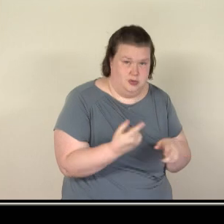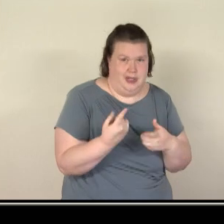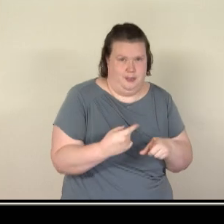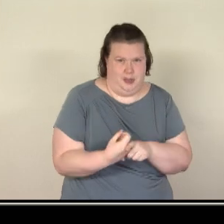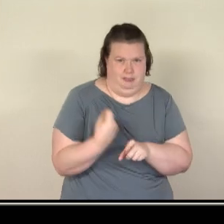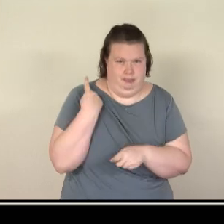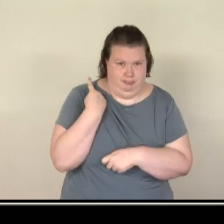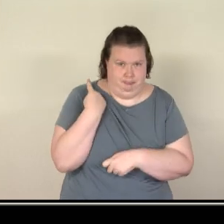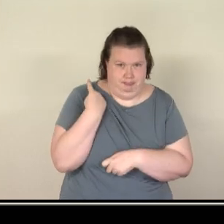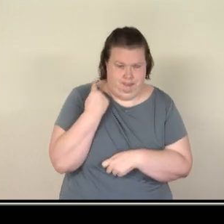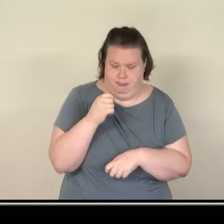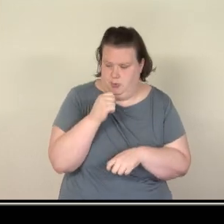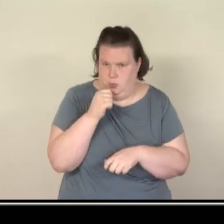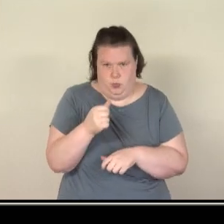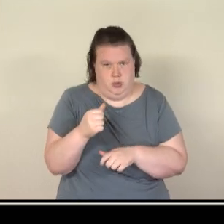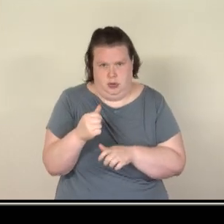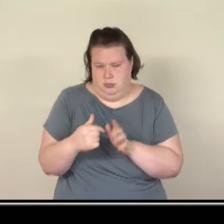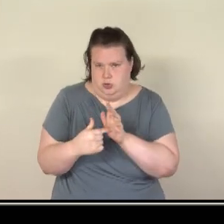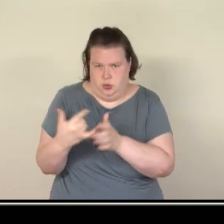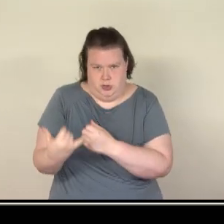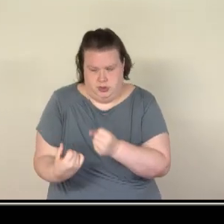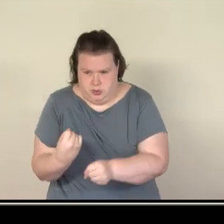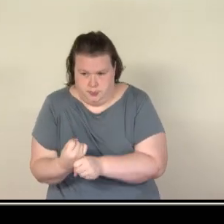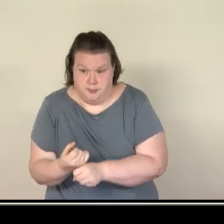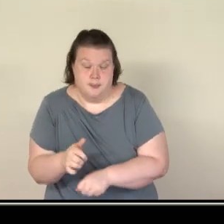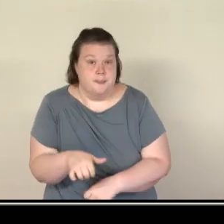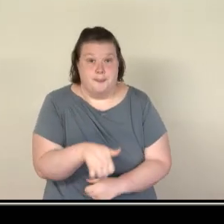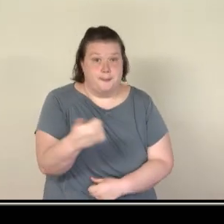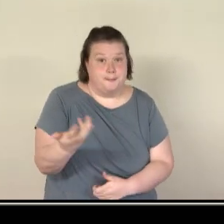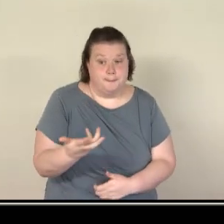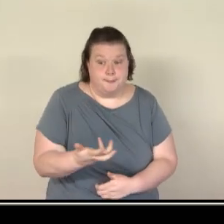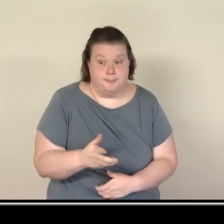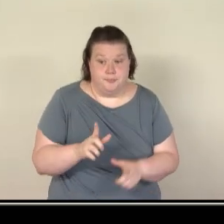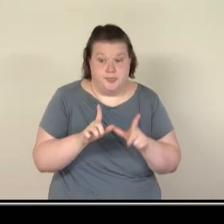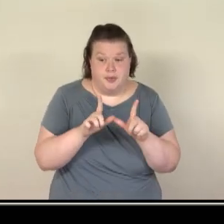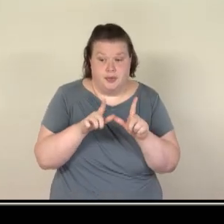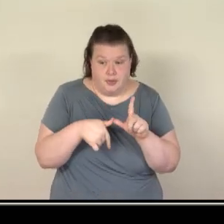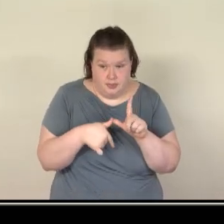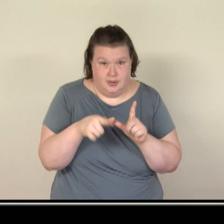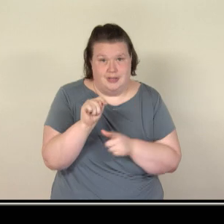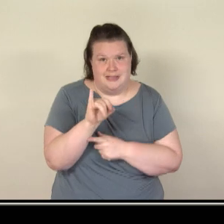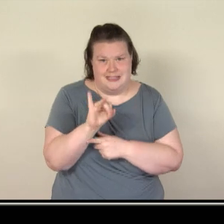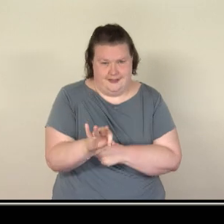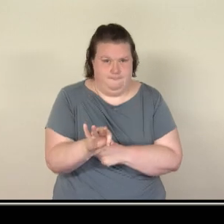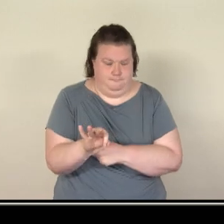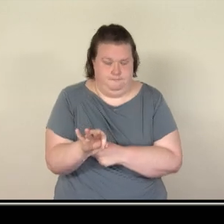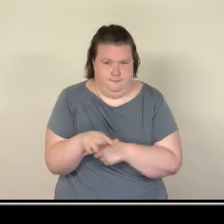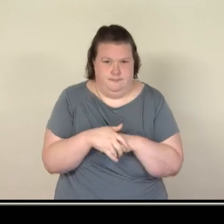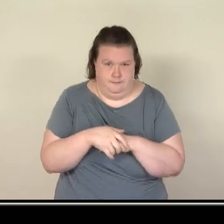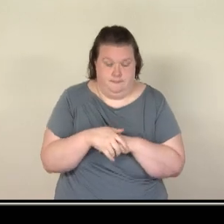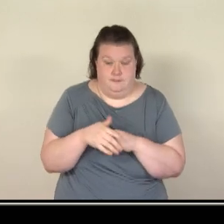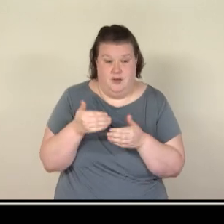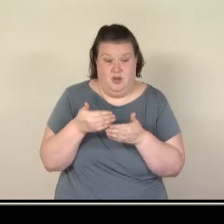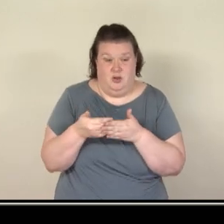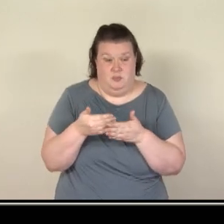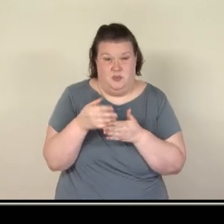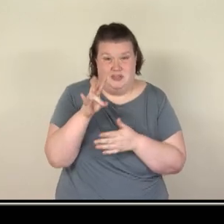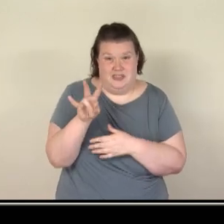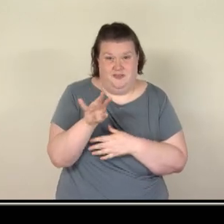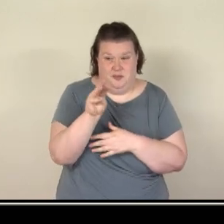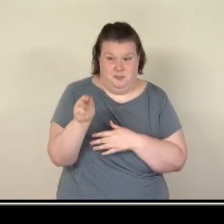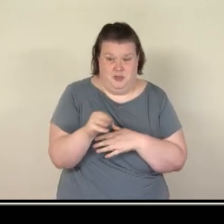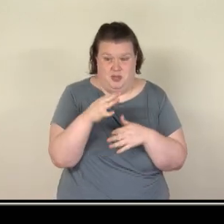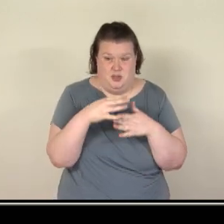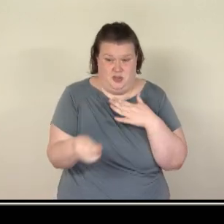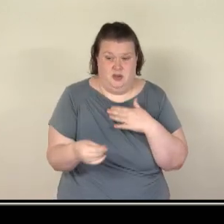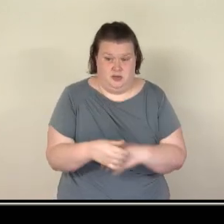other big, huge thing in both revenues and expenditures is the expiration of the TIF. That was almost $7 million.